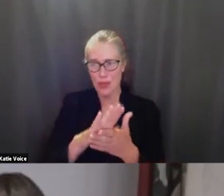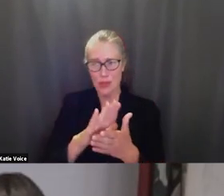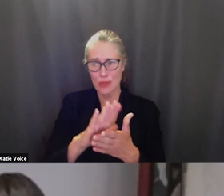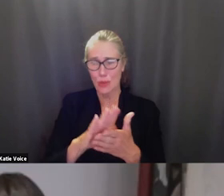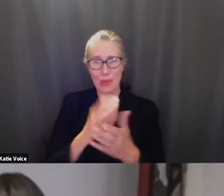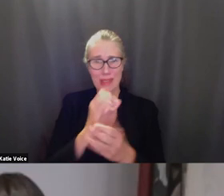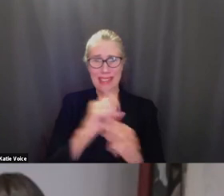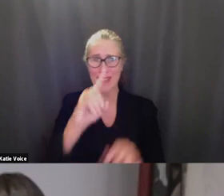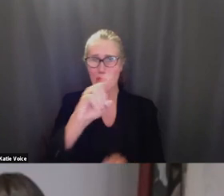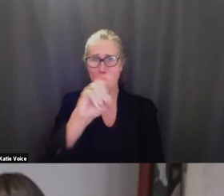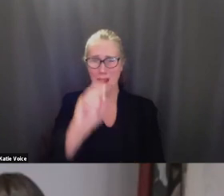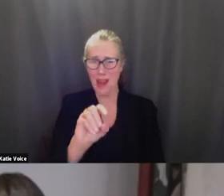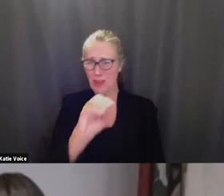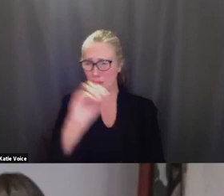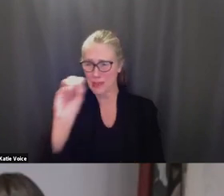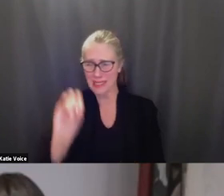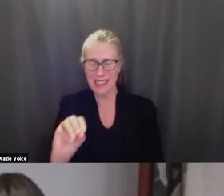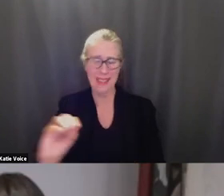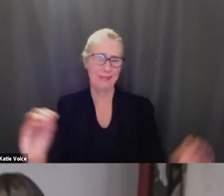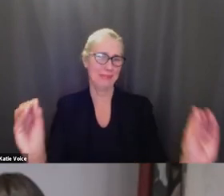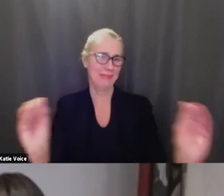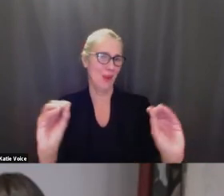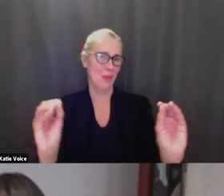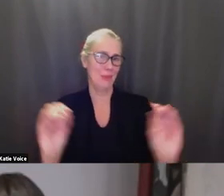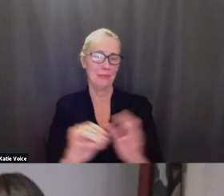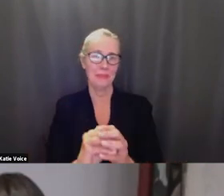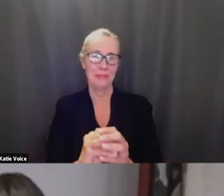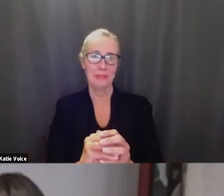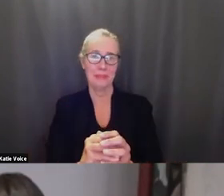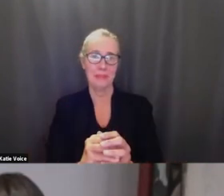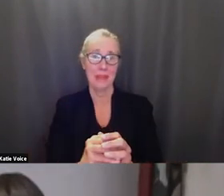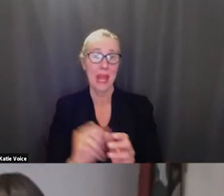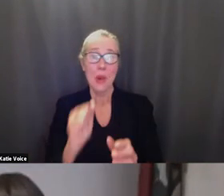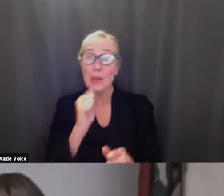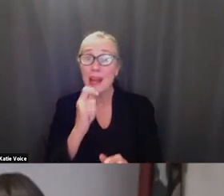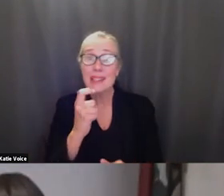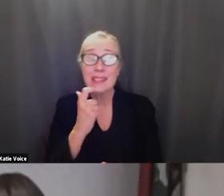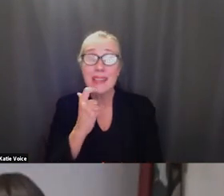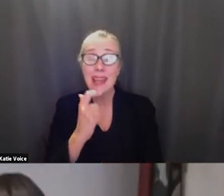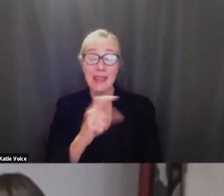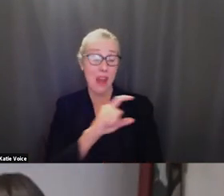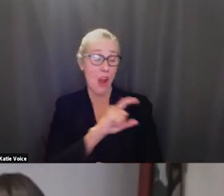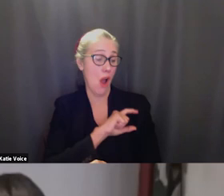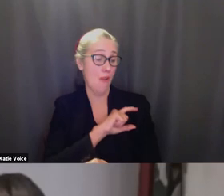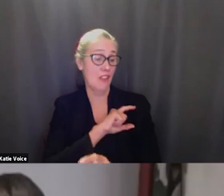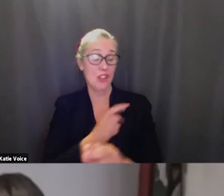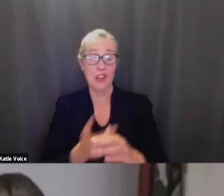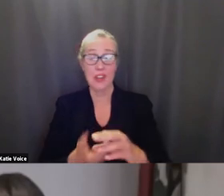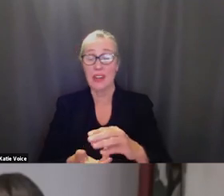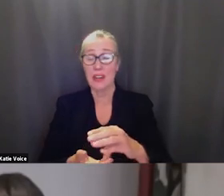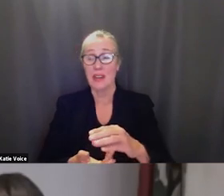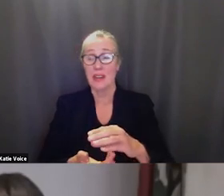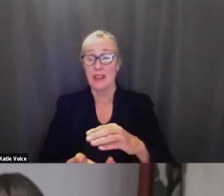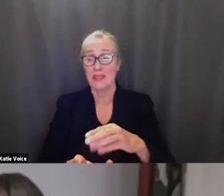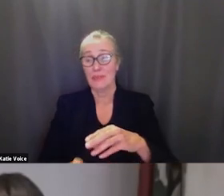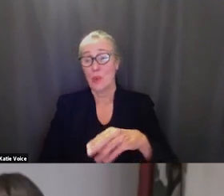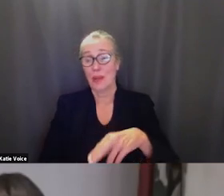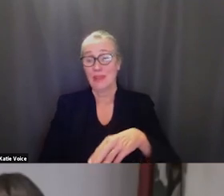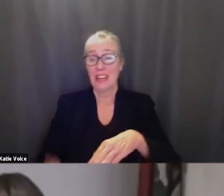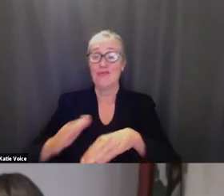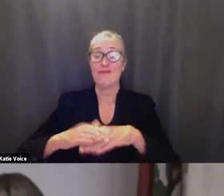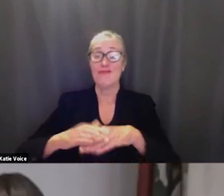safe or that an officer makes 100 percent of a difference i also wanted the board to know that my